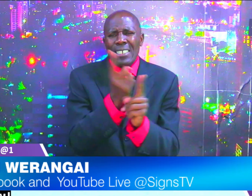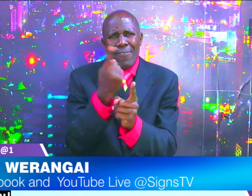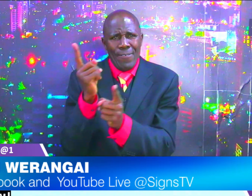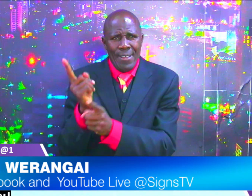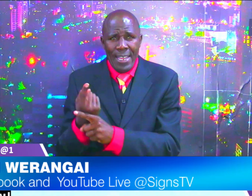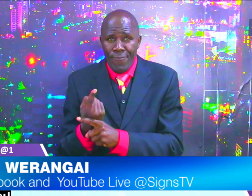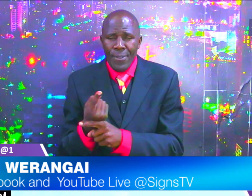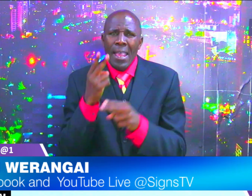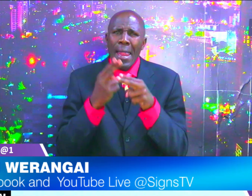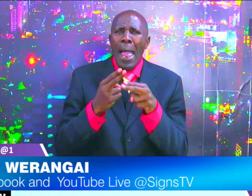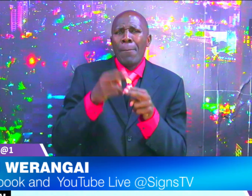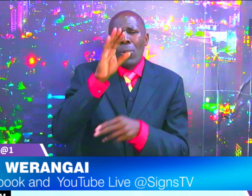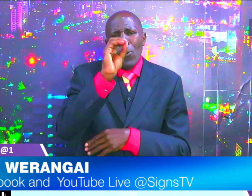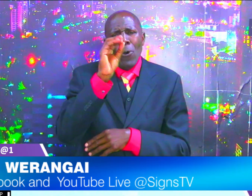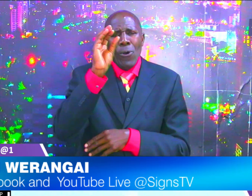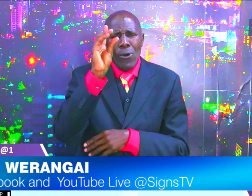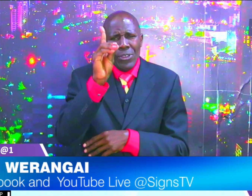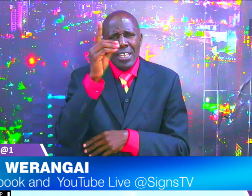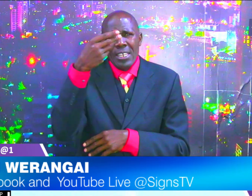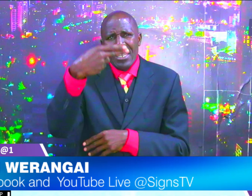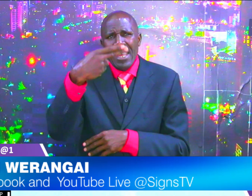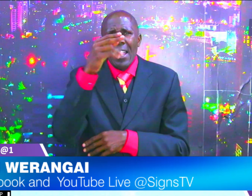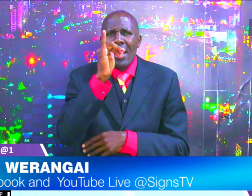energy sector.